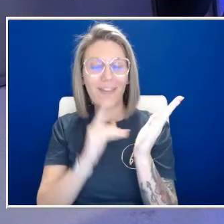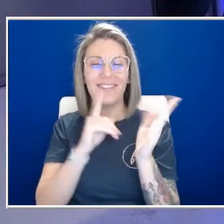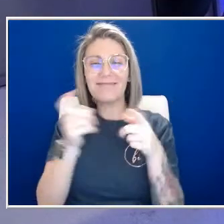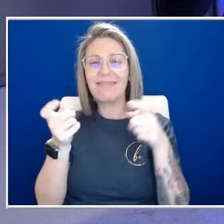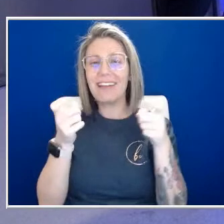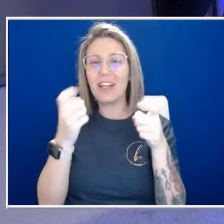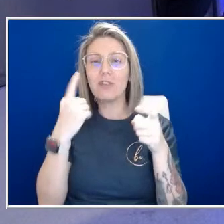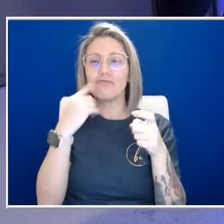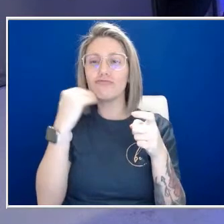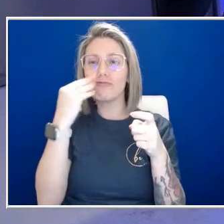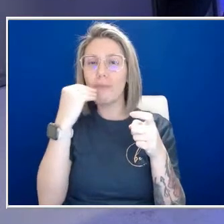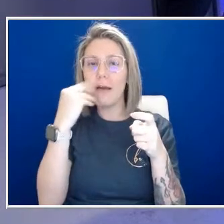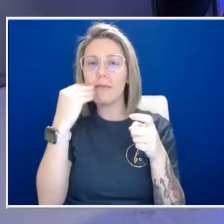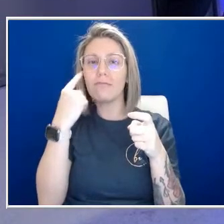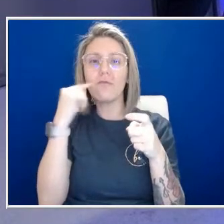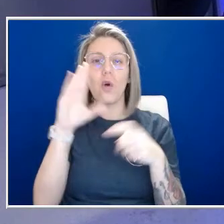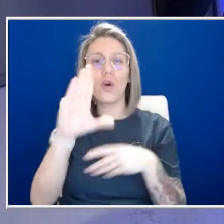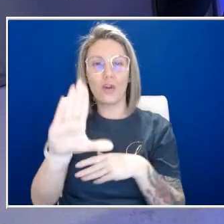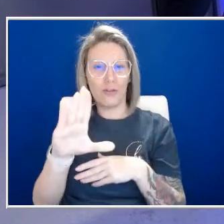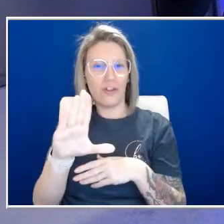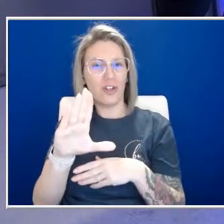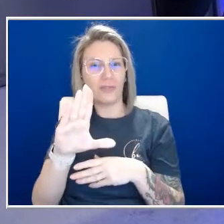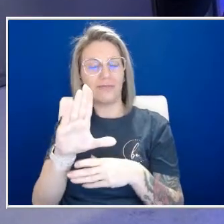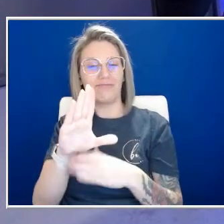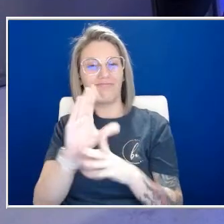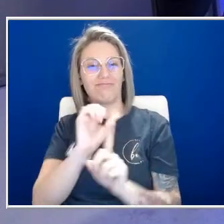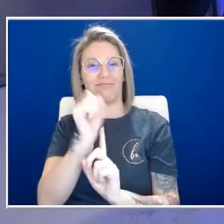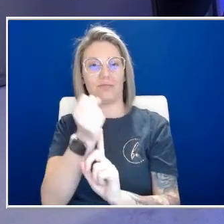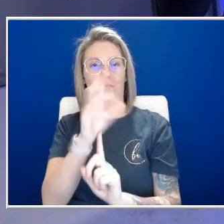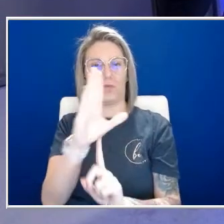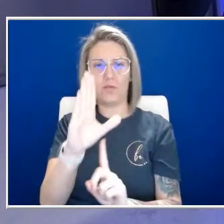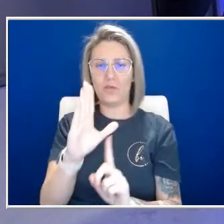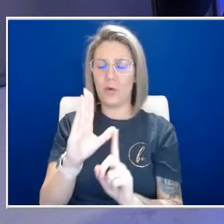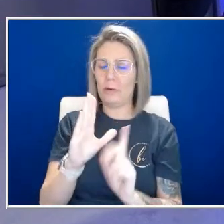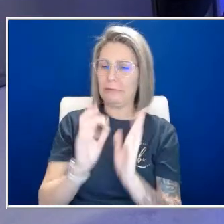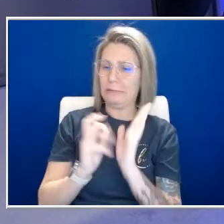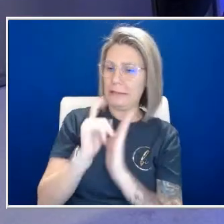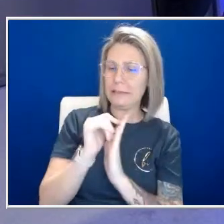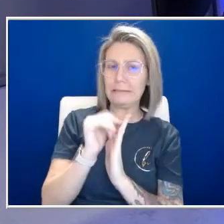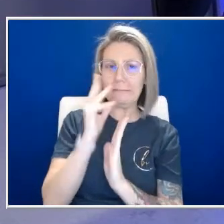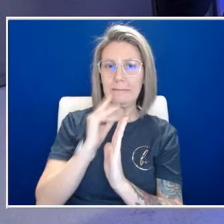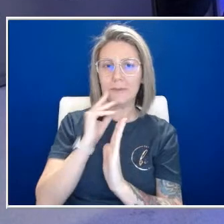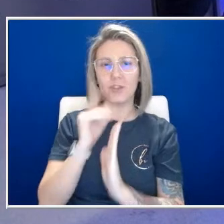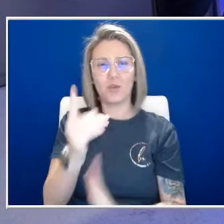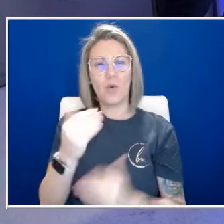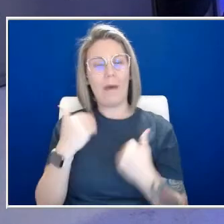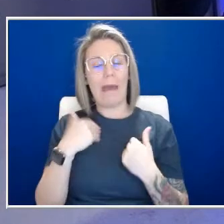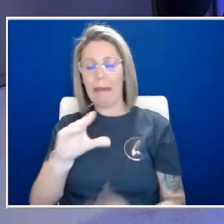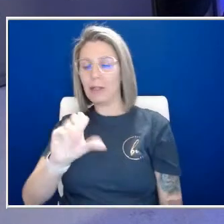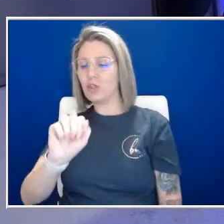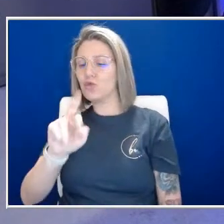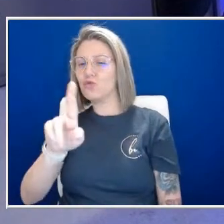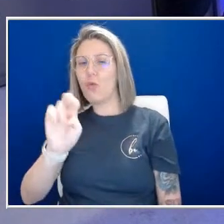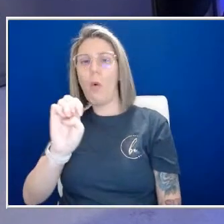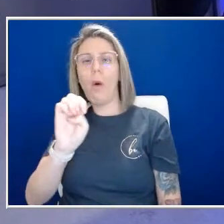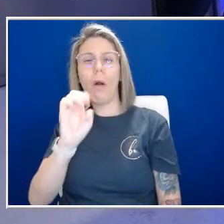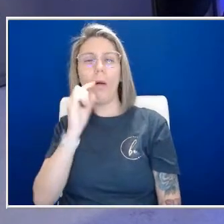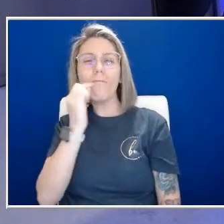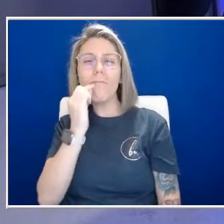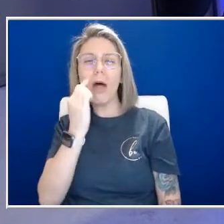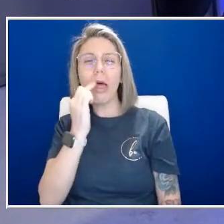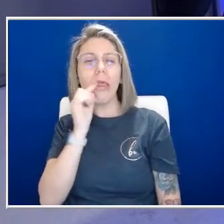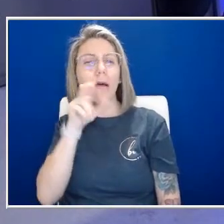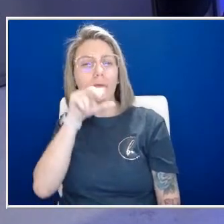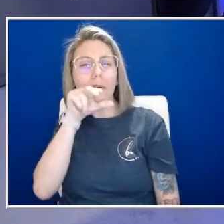So, Vonnie, your cancer journey started with, you had just a sore on your tongue. I mean, yes. That can feel, I think we could all have,